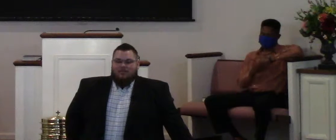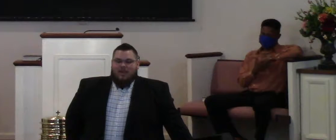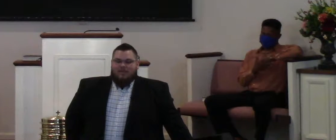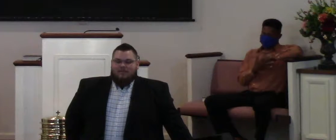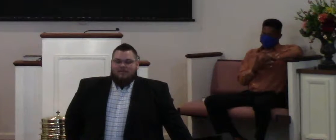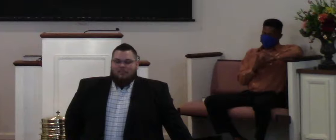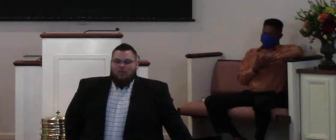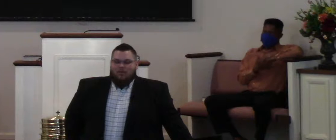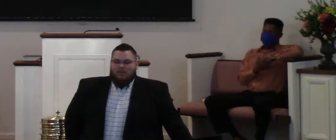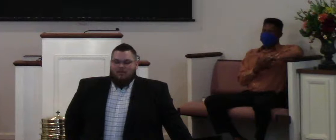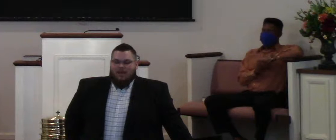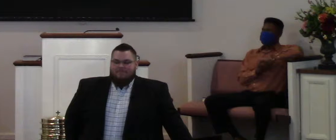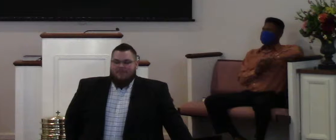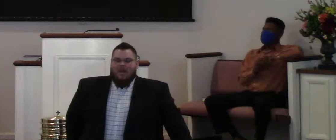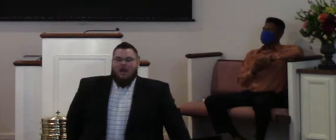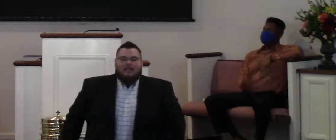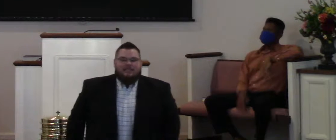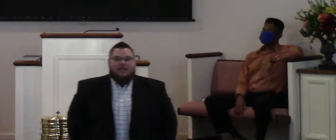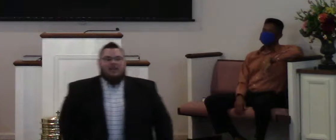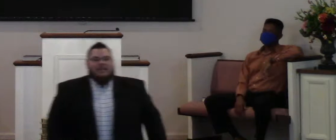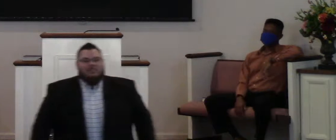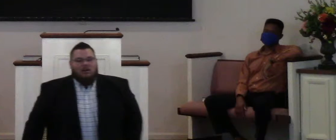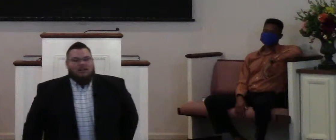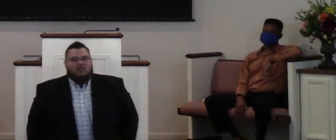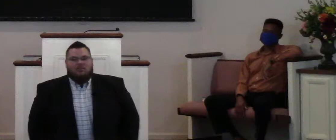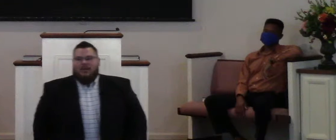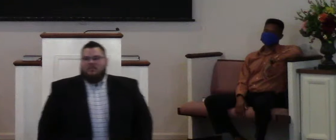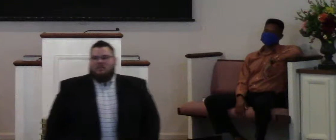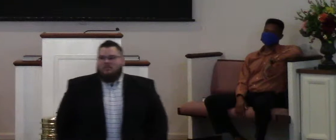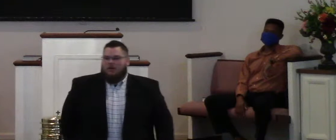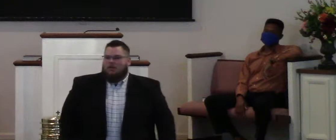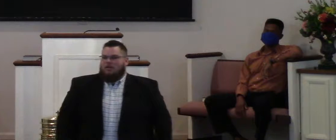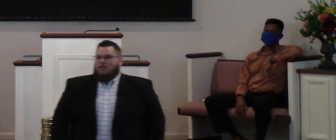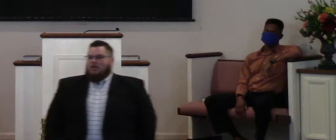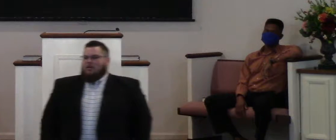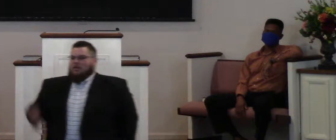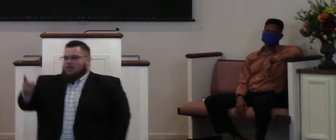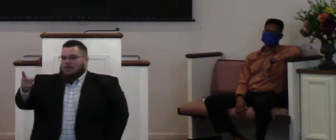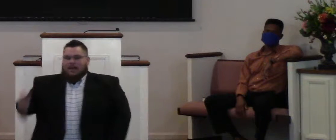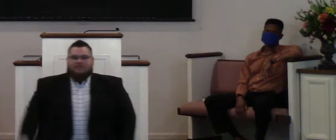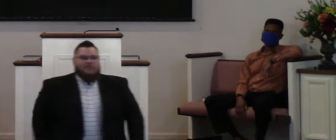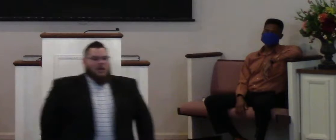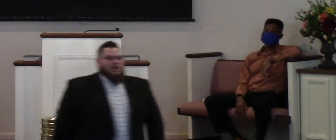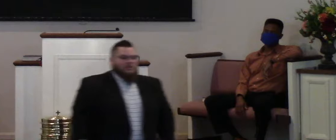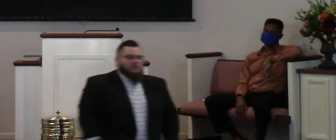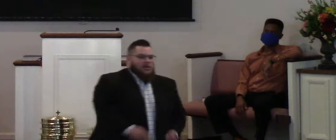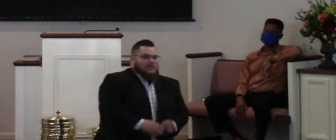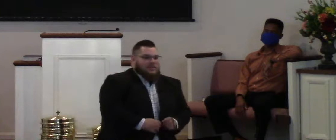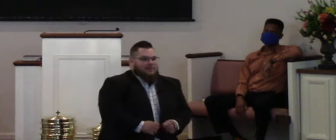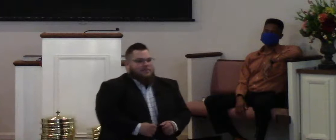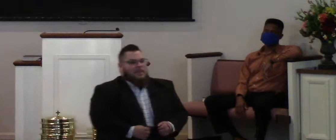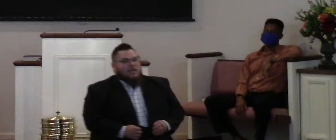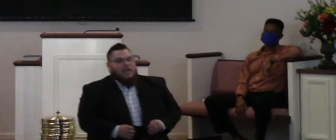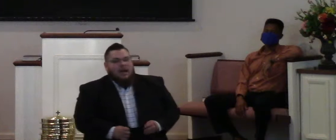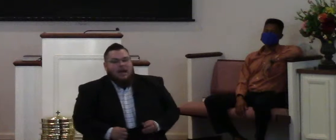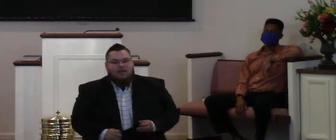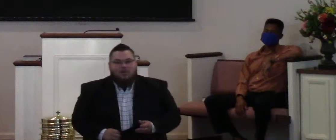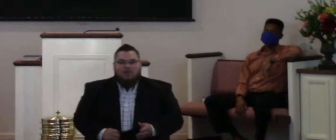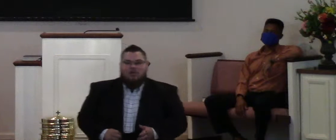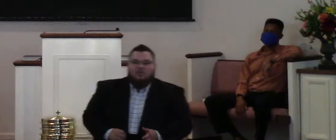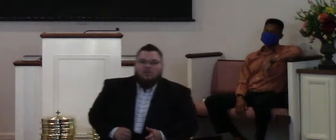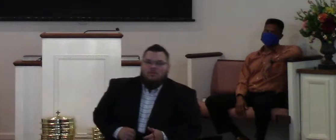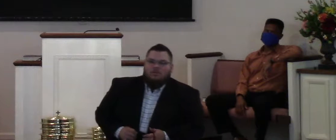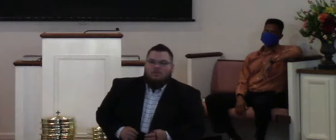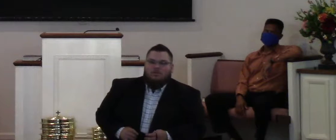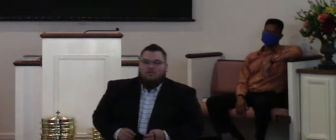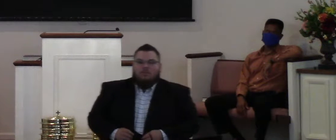way to do that appropriately, okay? All right, let's sing our last song, and then who has closing prayer? Kyle? All right, let's sing. I know